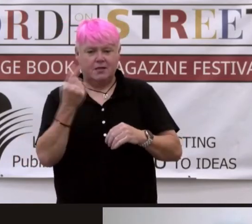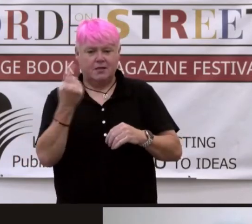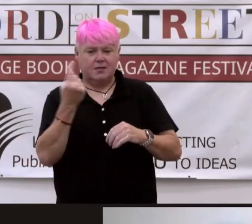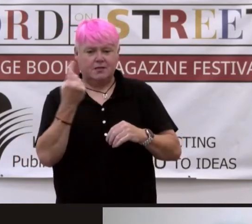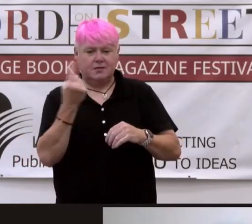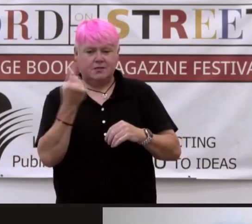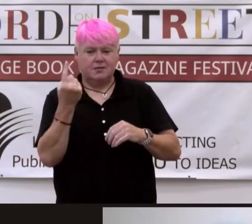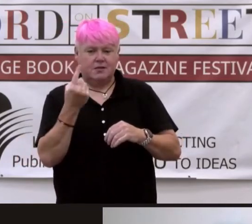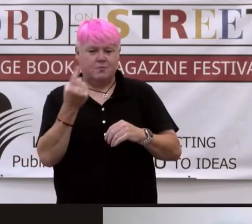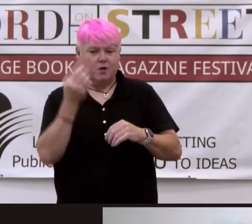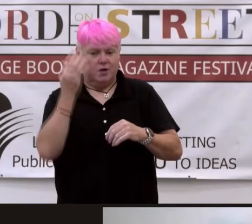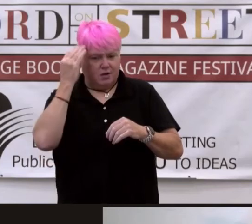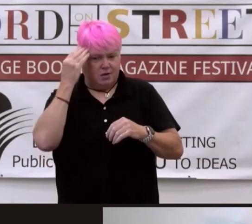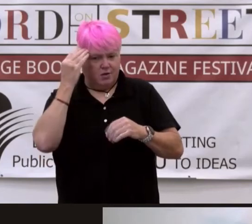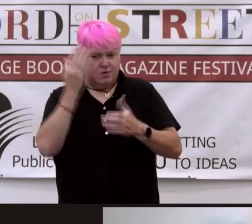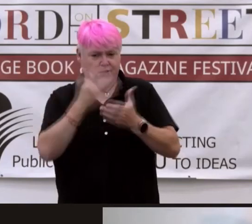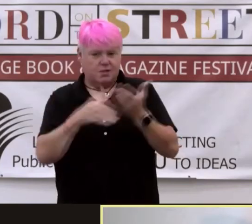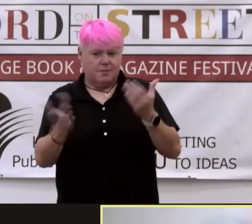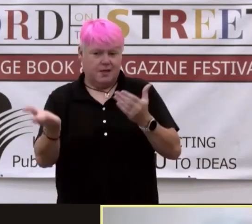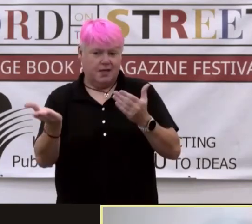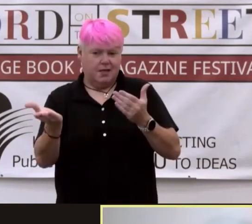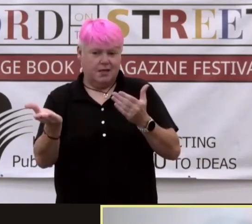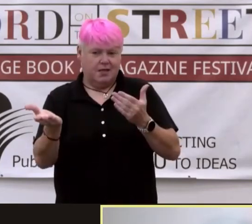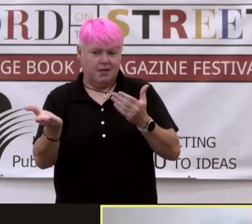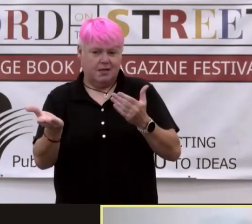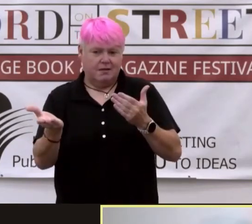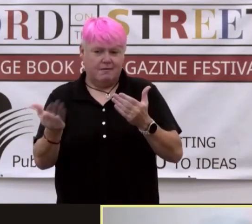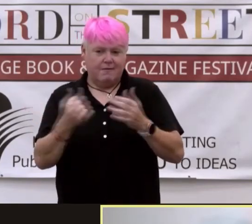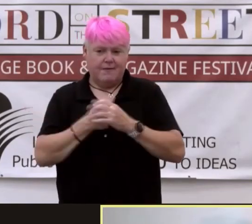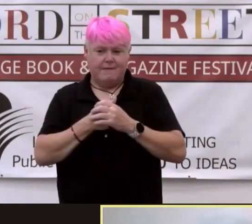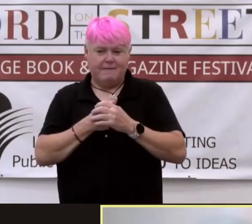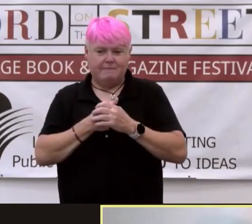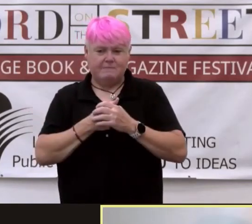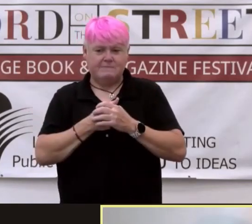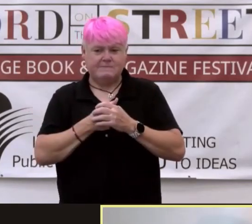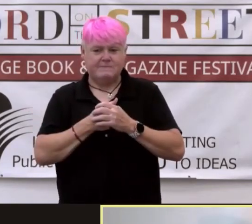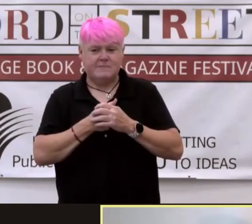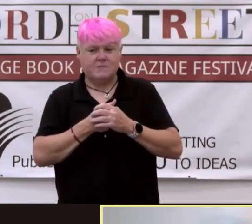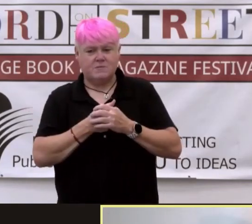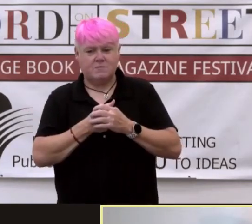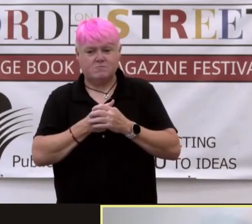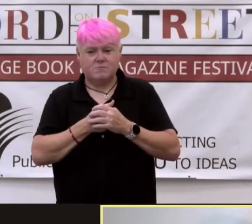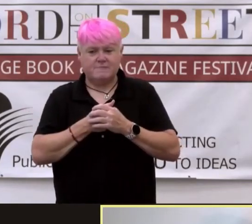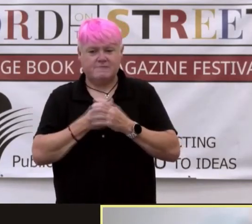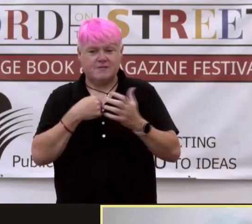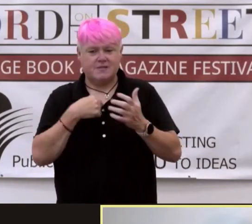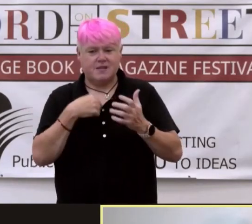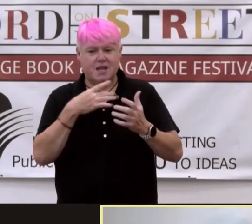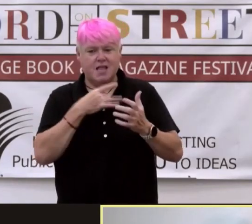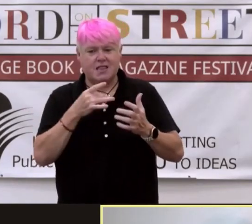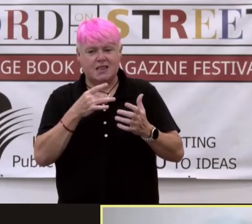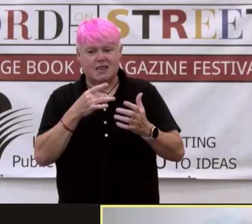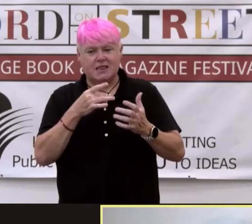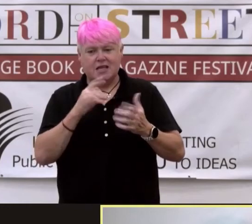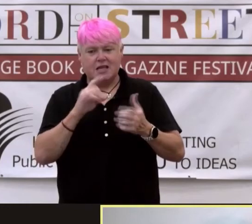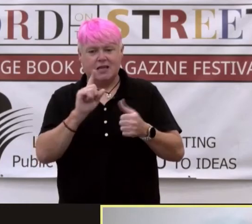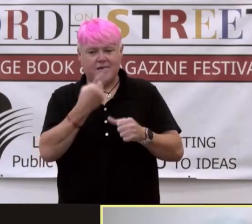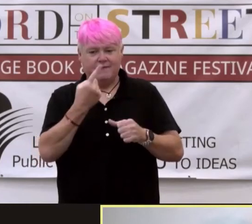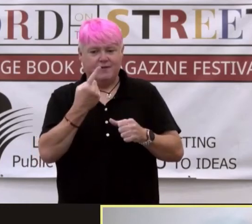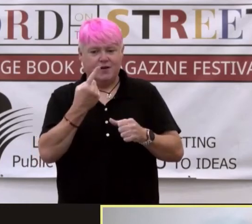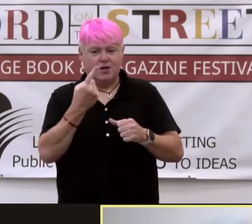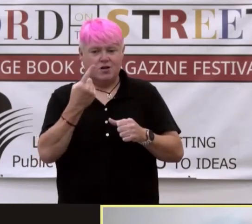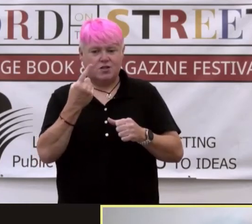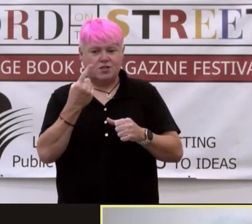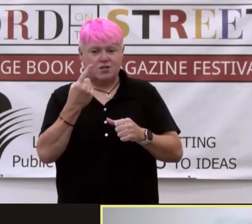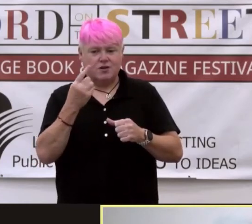knows something, but those two. I've heard my favorite murder. That's a fun one. I like First Draft with Sarah Ennie, which is a